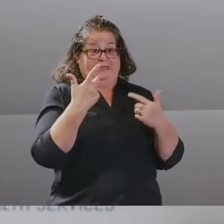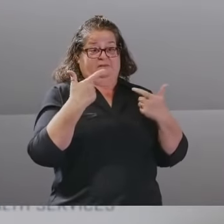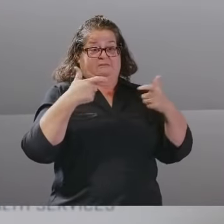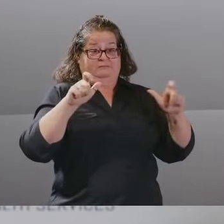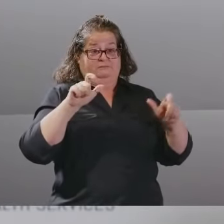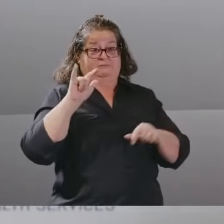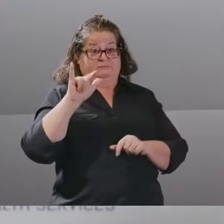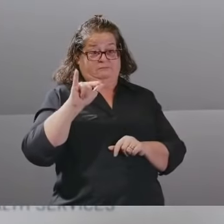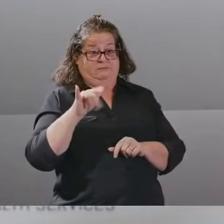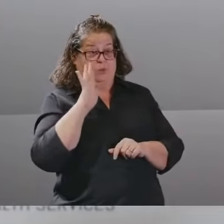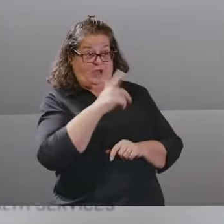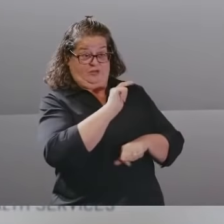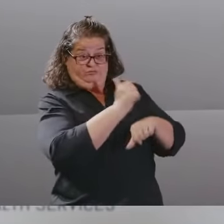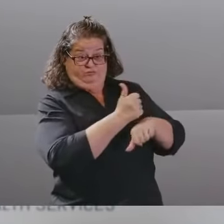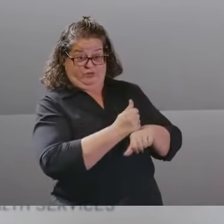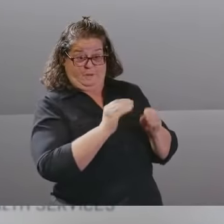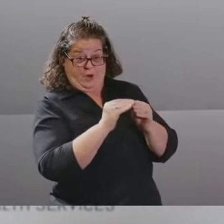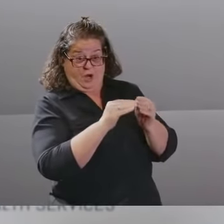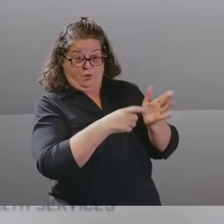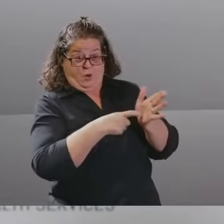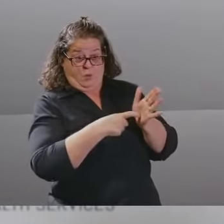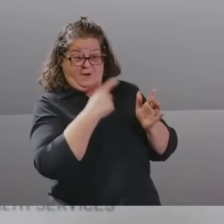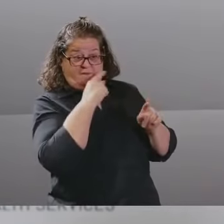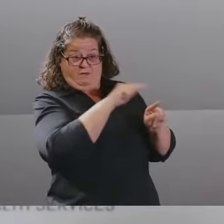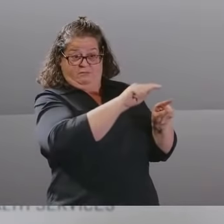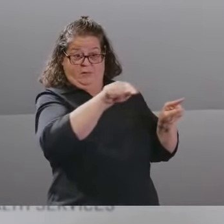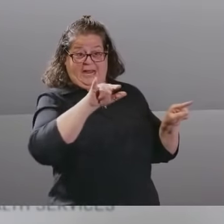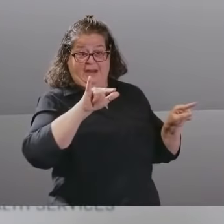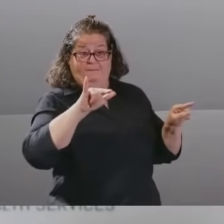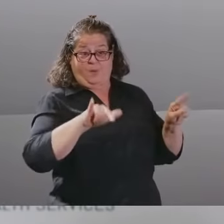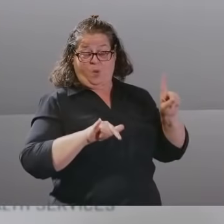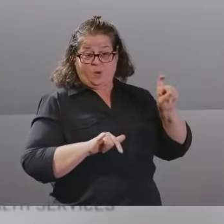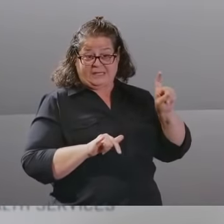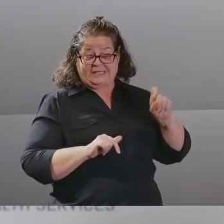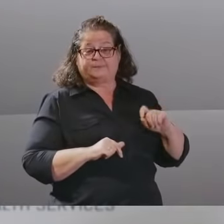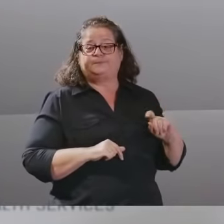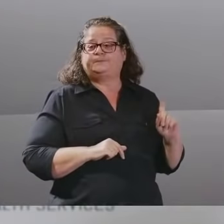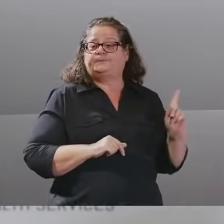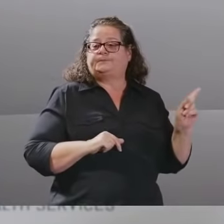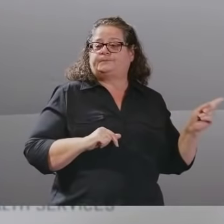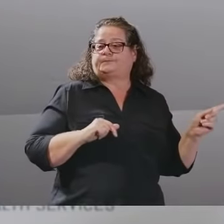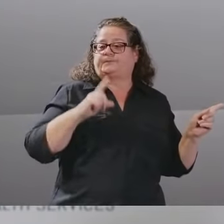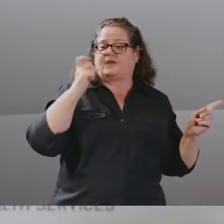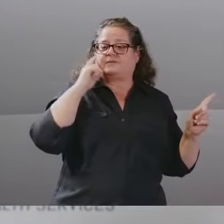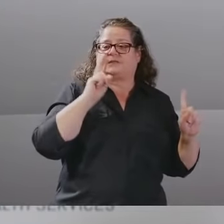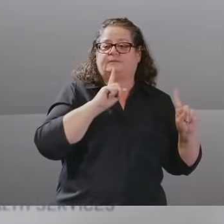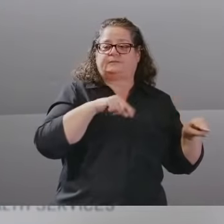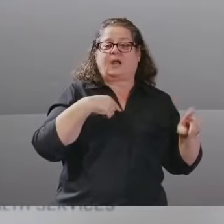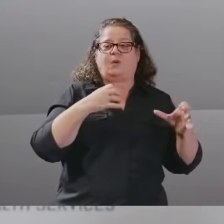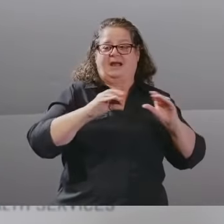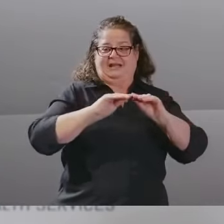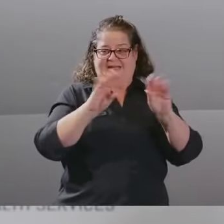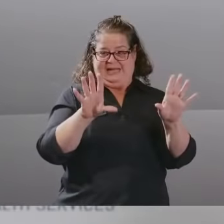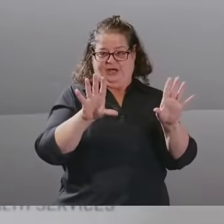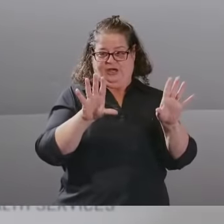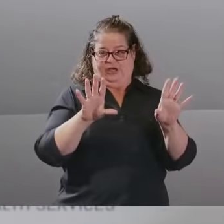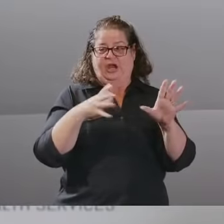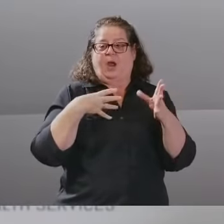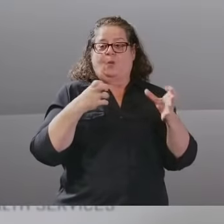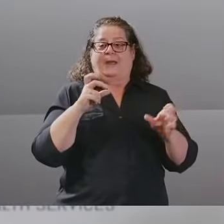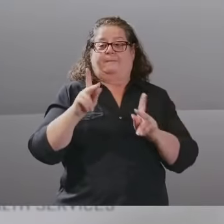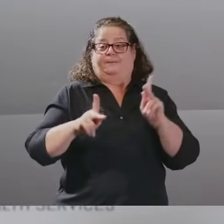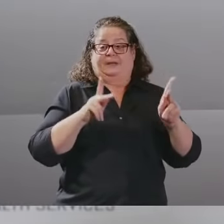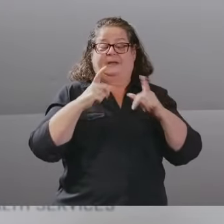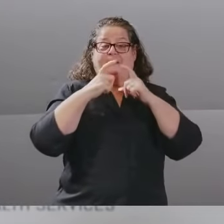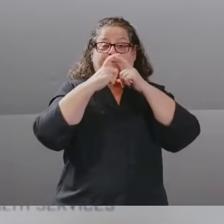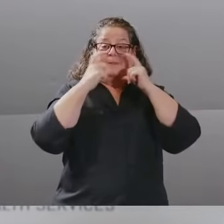precaution measure? So I want to clarify. I want people to wear masks. And in Arizona, we have over 90% of the state that has